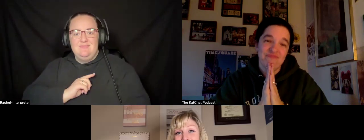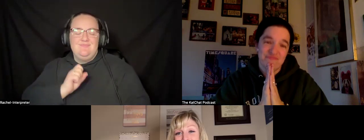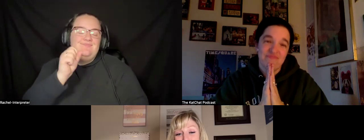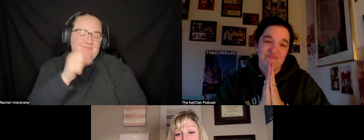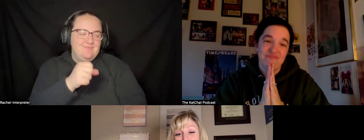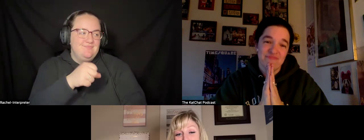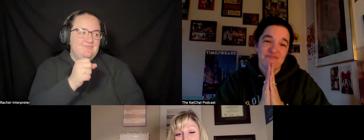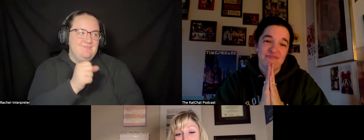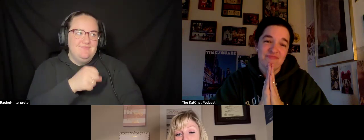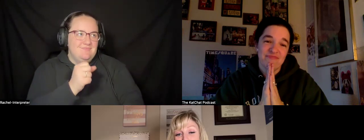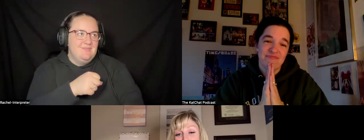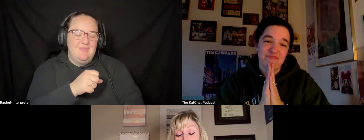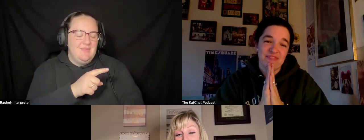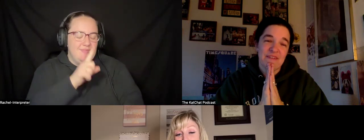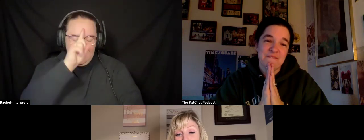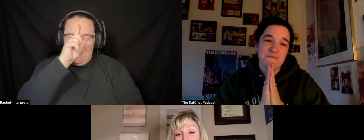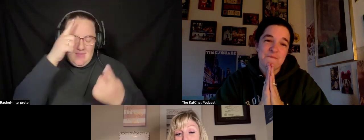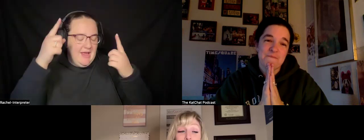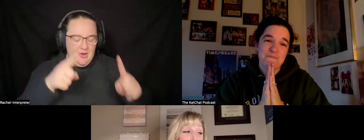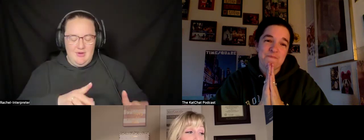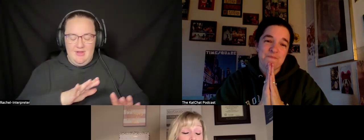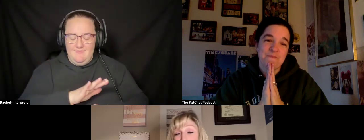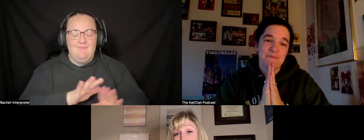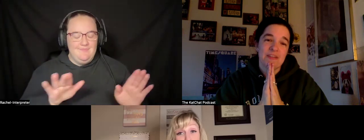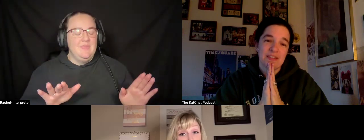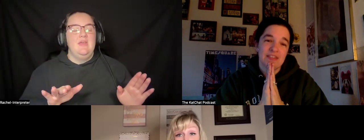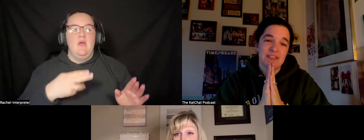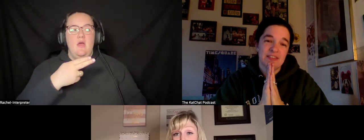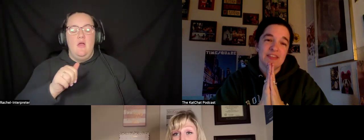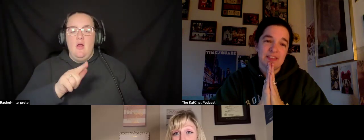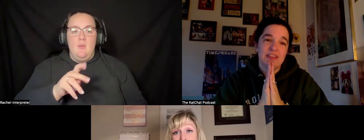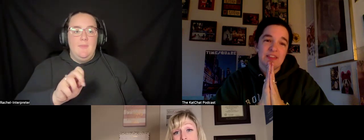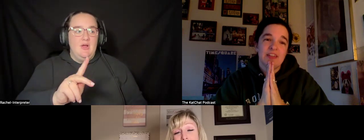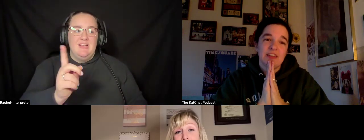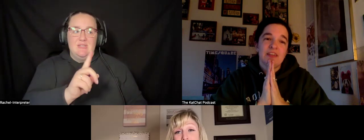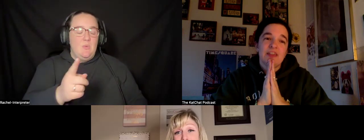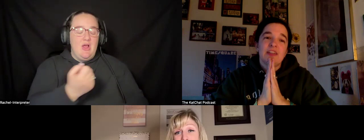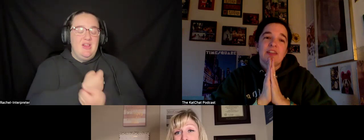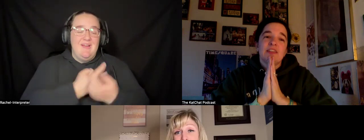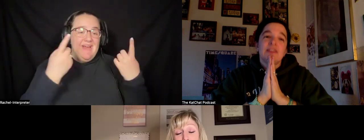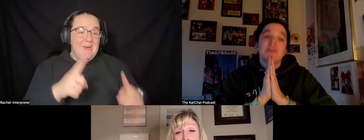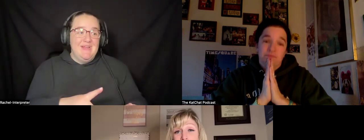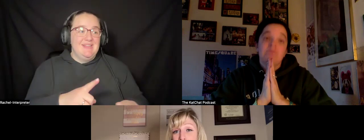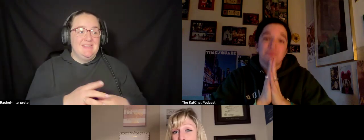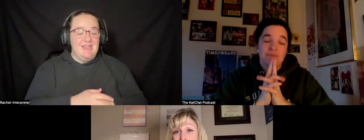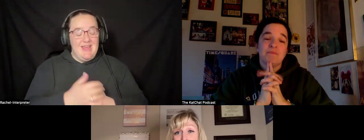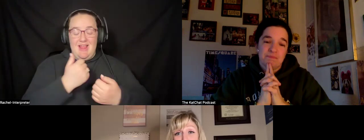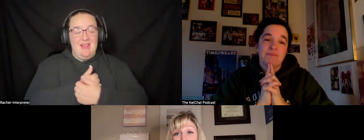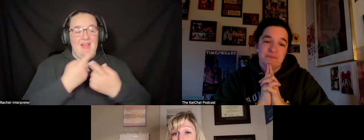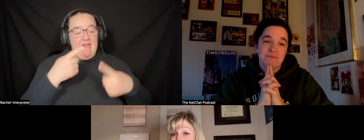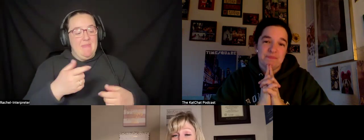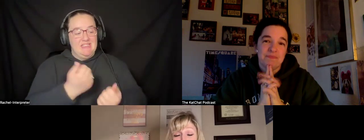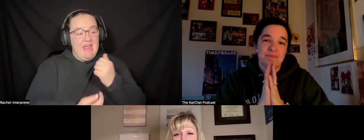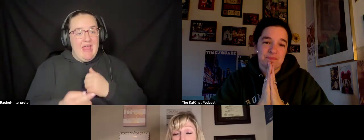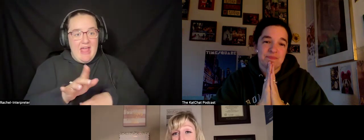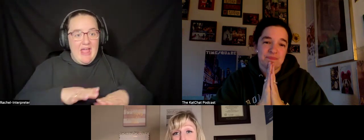Yeah, I 100% agree. And Hallmark is where love happens, as they say, and love happens everywhere in